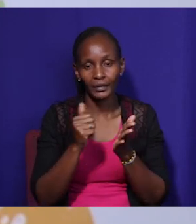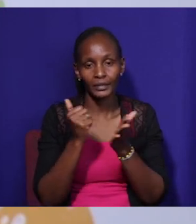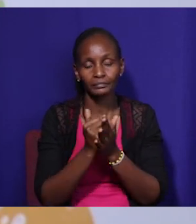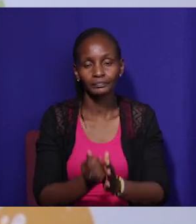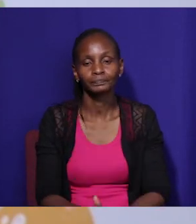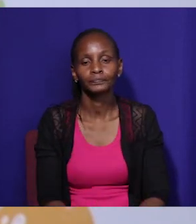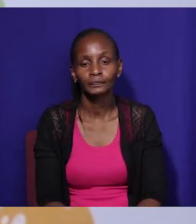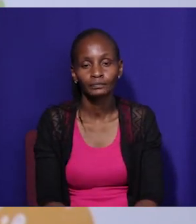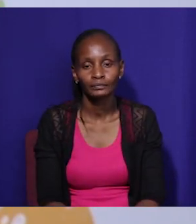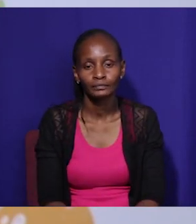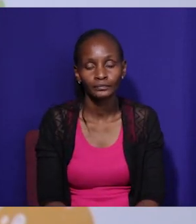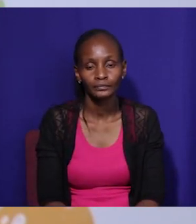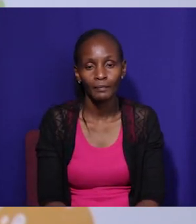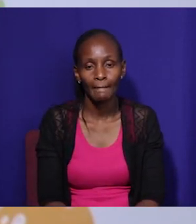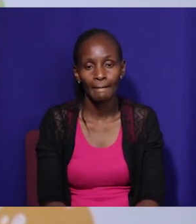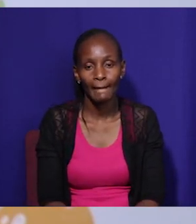Amen.